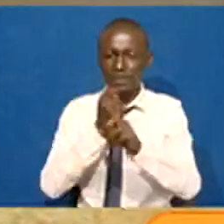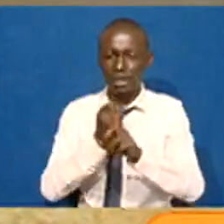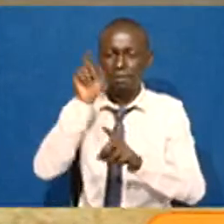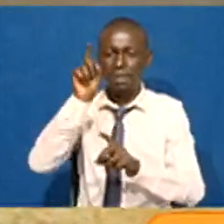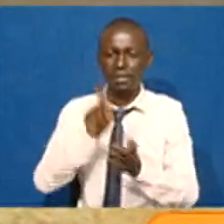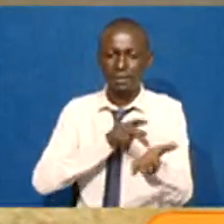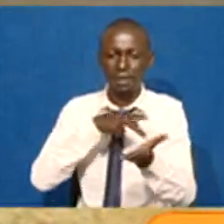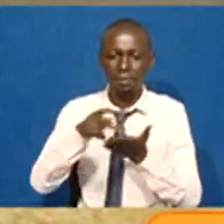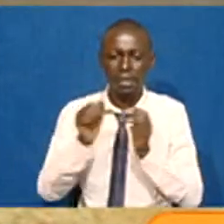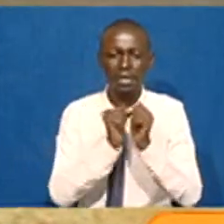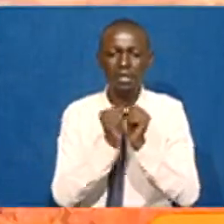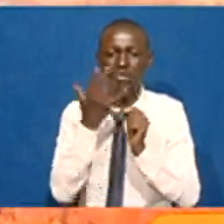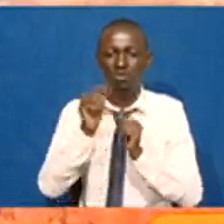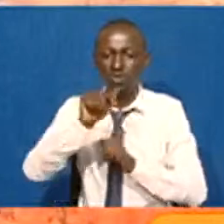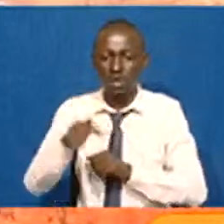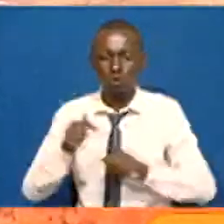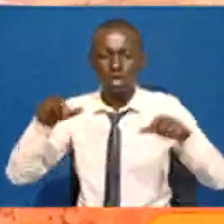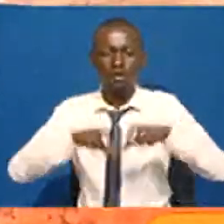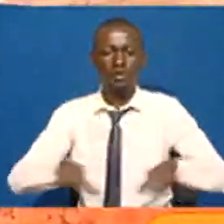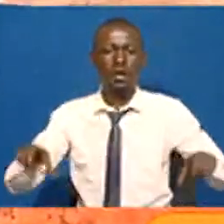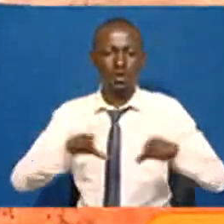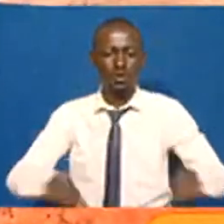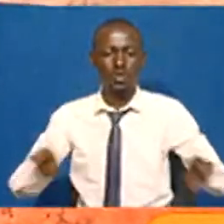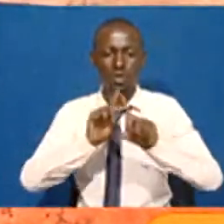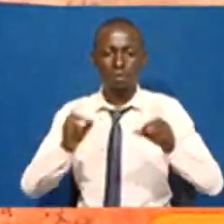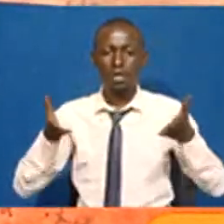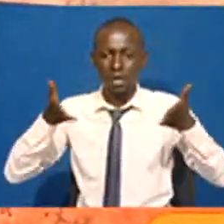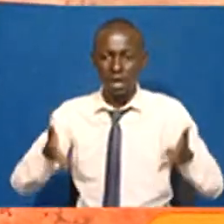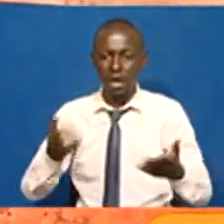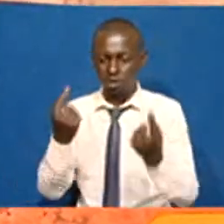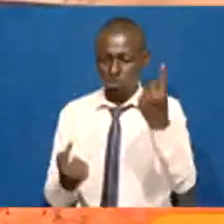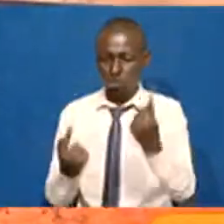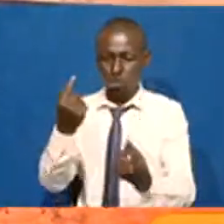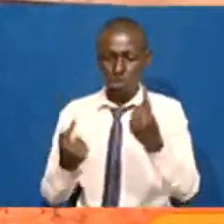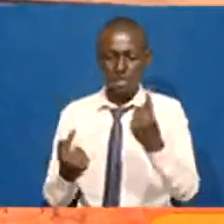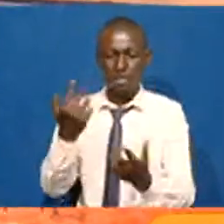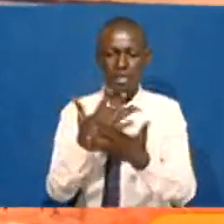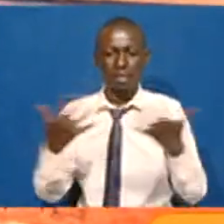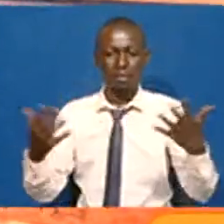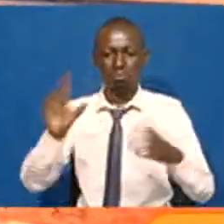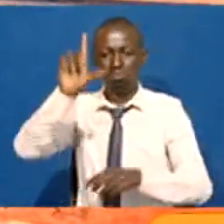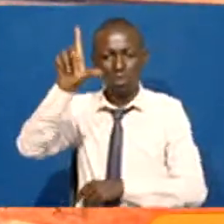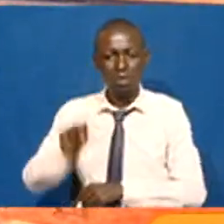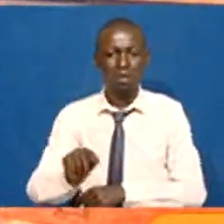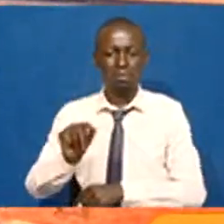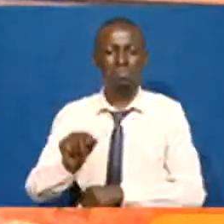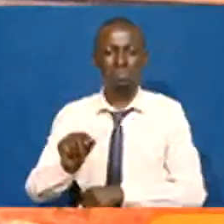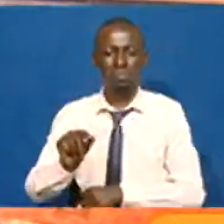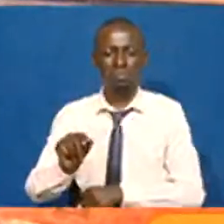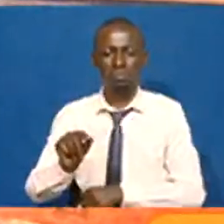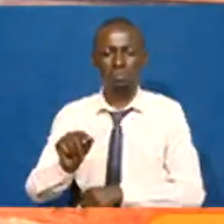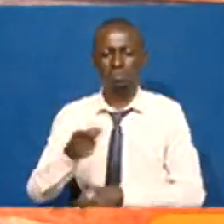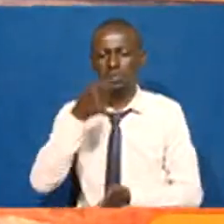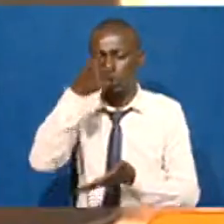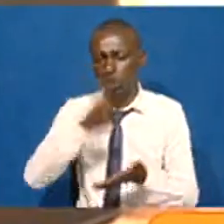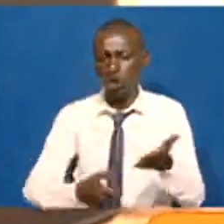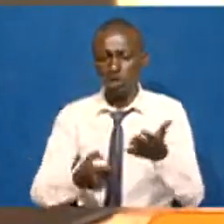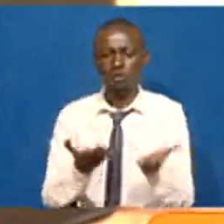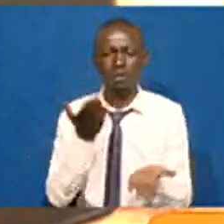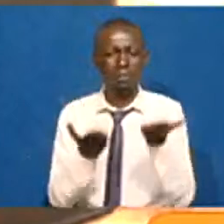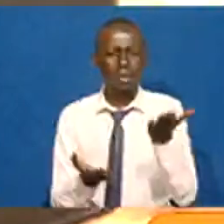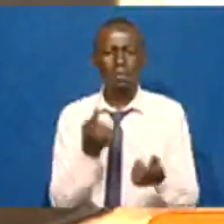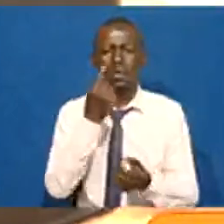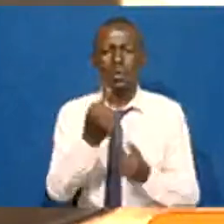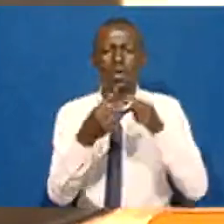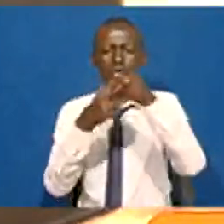almost 50,000, but now this jiko is a bit cheaper. It is costing at around 177